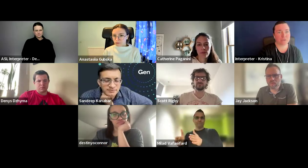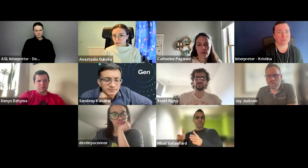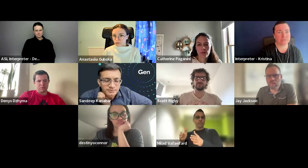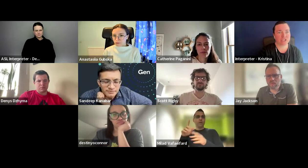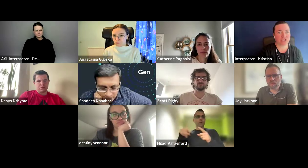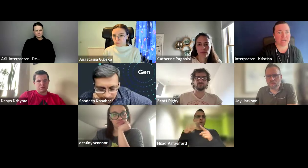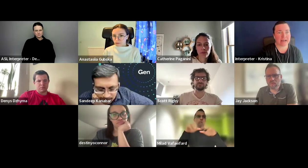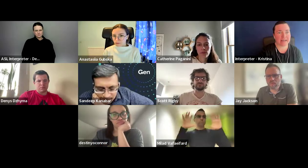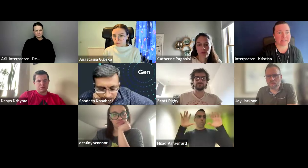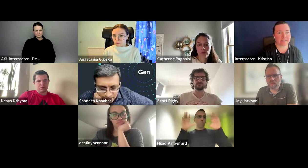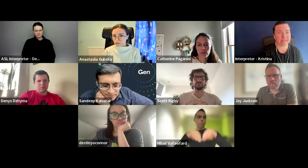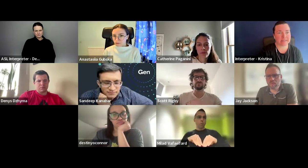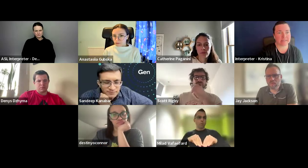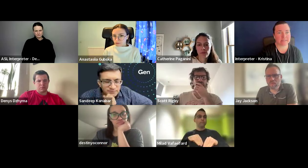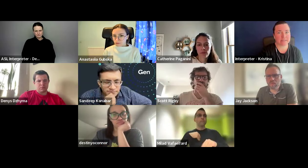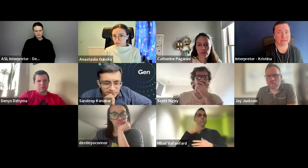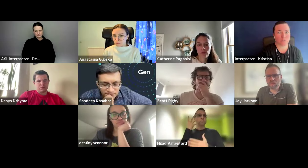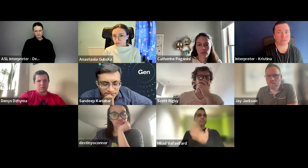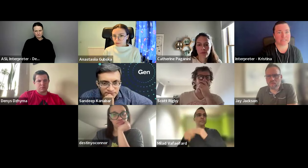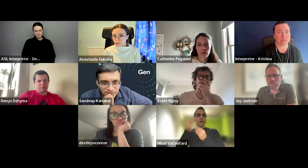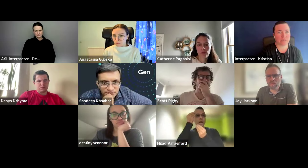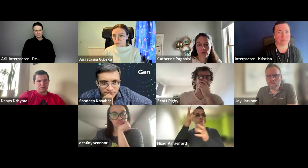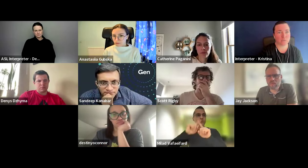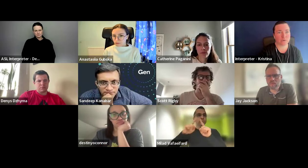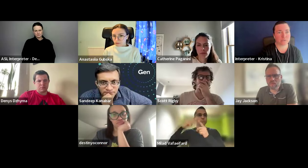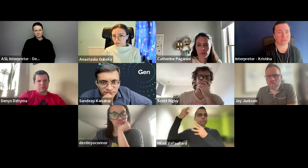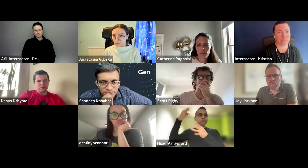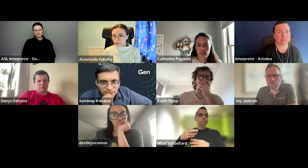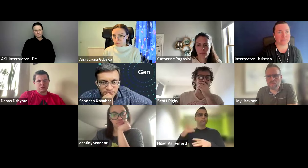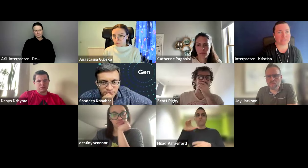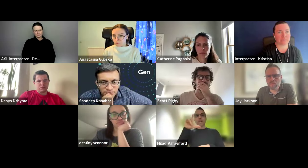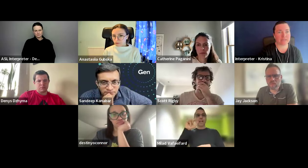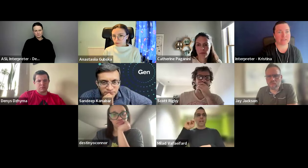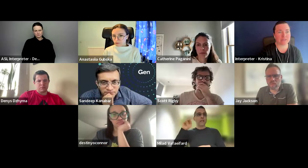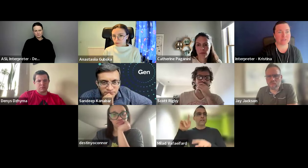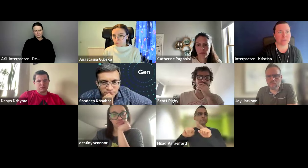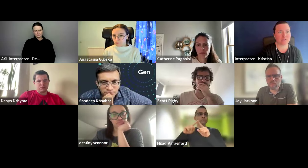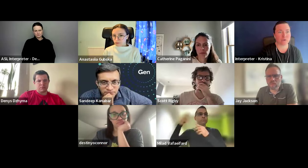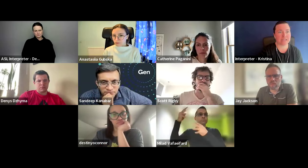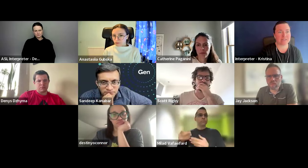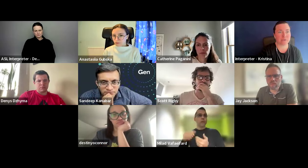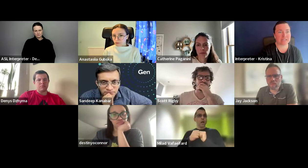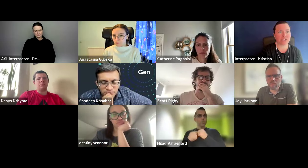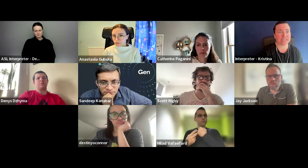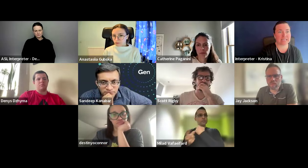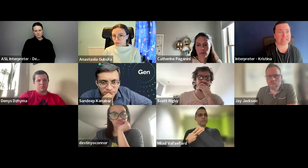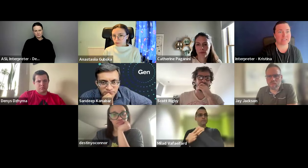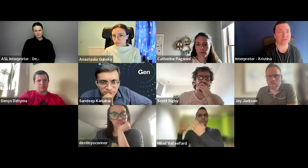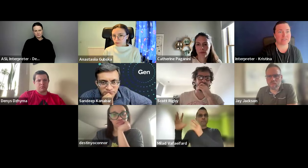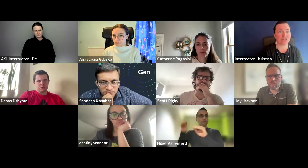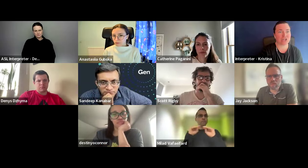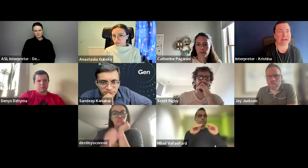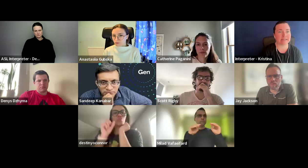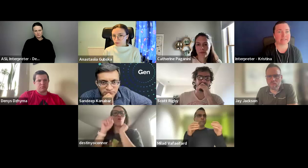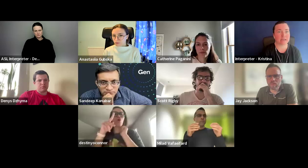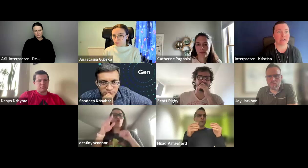with Zoom, the chat will disappear once we close out this meeting. And there's a lot of great information and links that